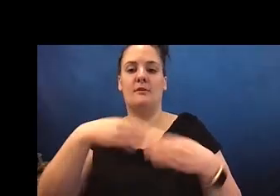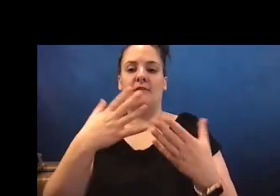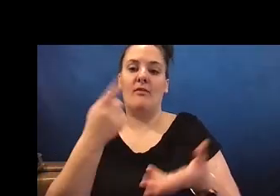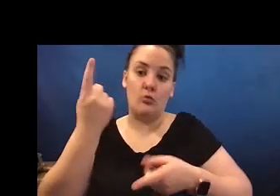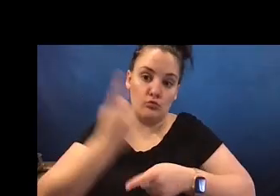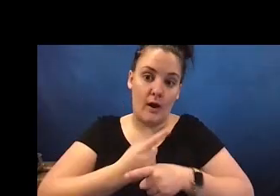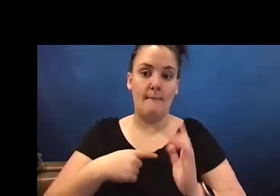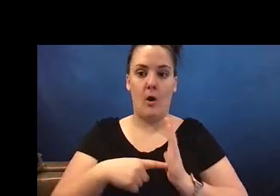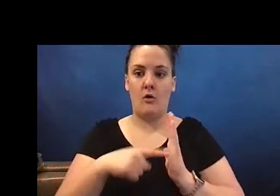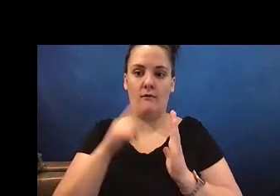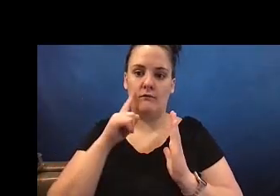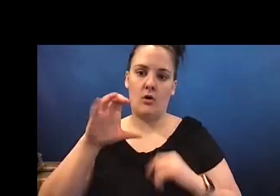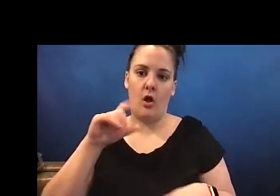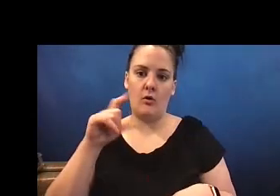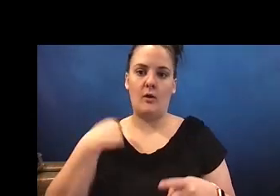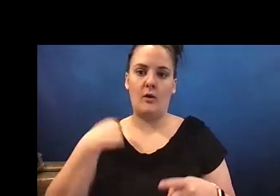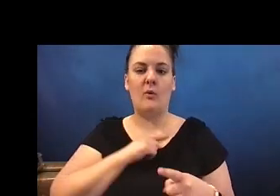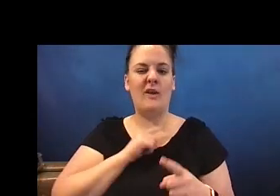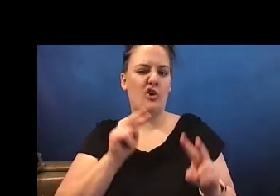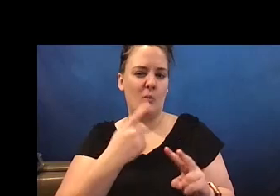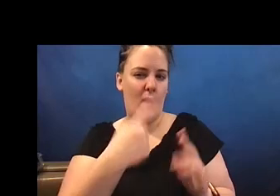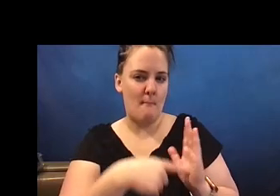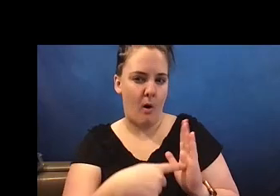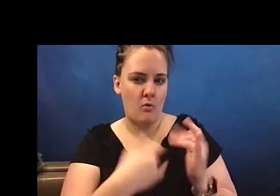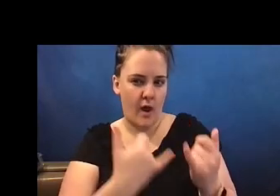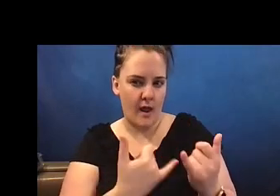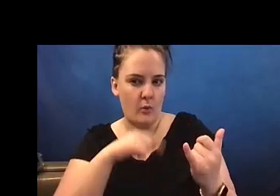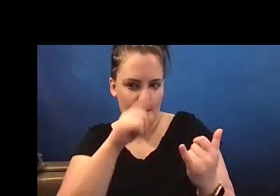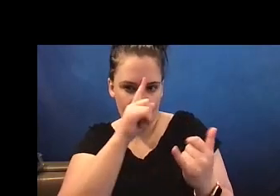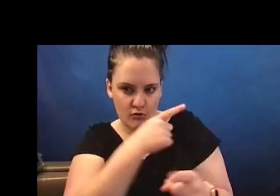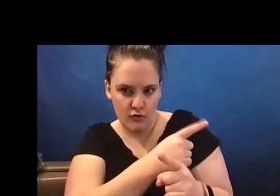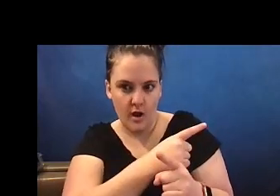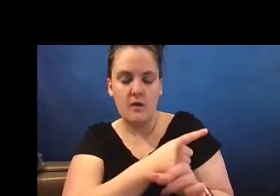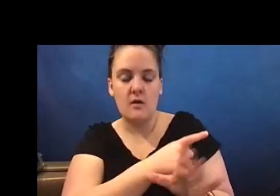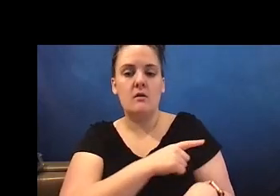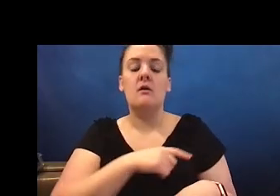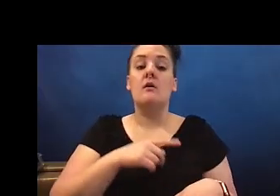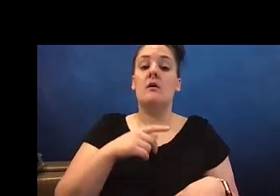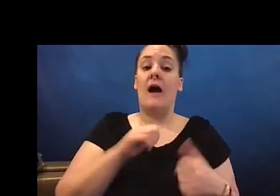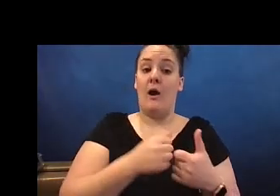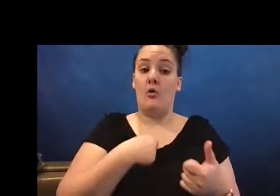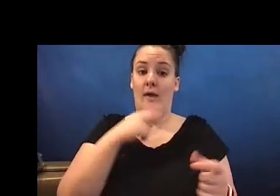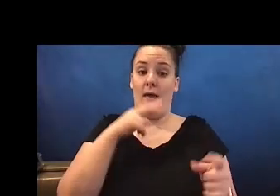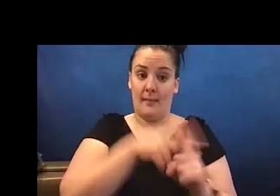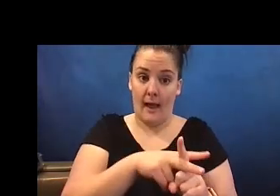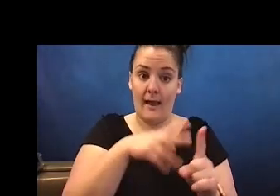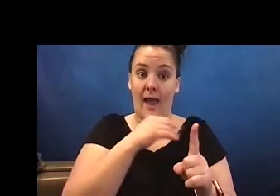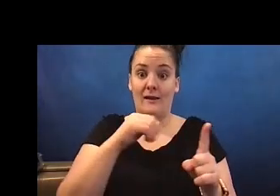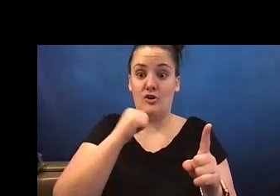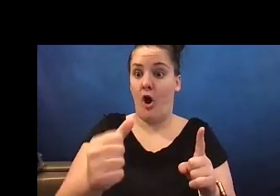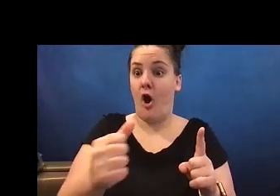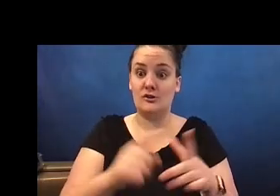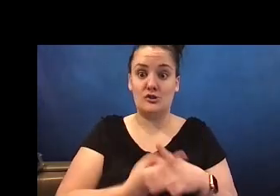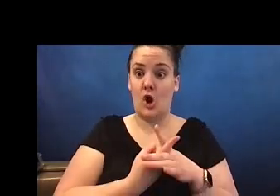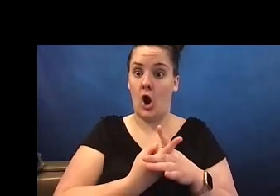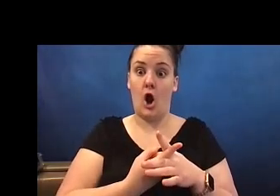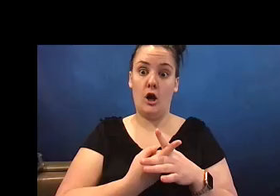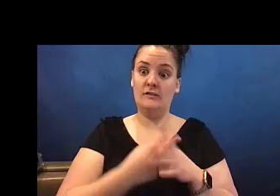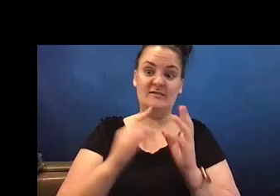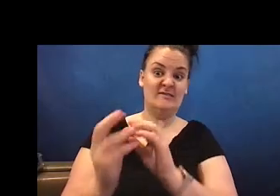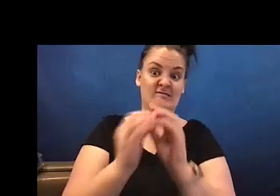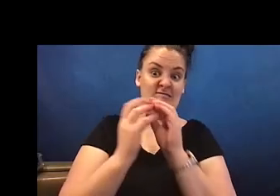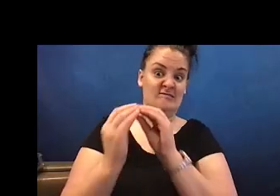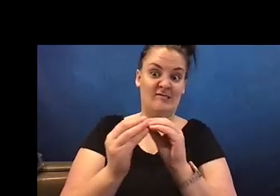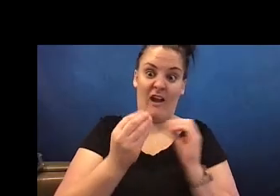one. Bring it forward thoughtfully and not get in a food fight, to be candid. We have to be really judicious